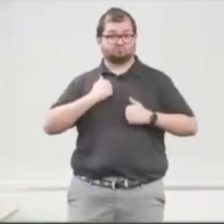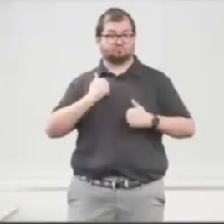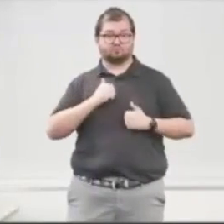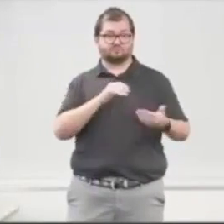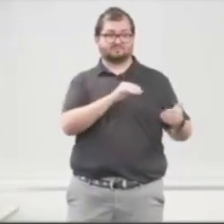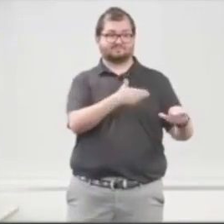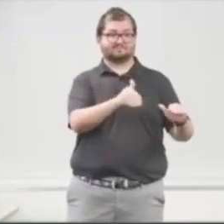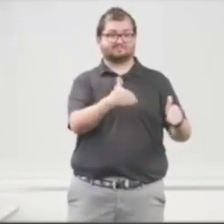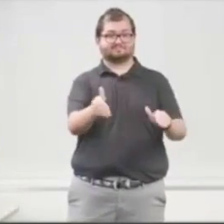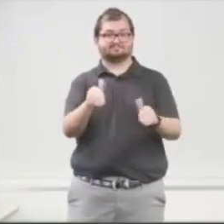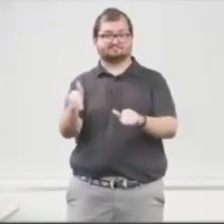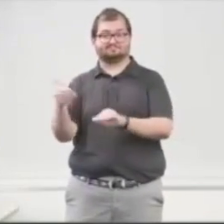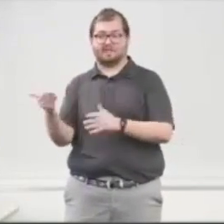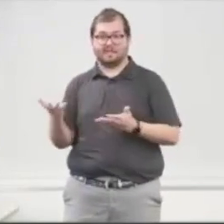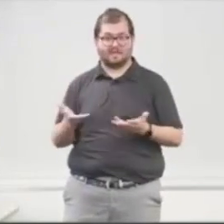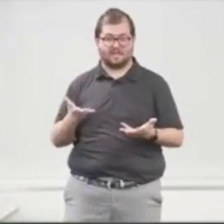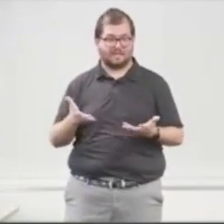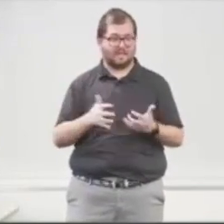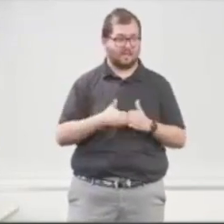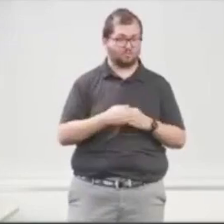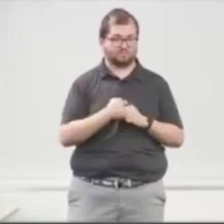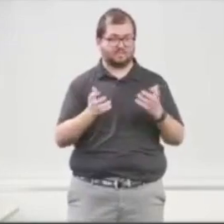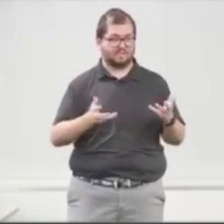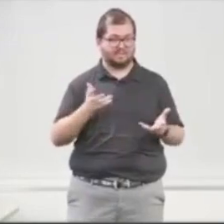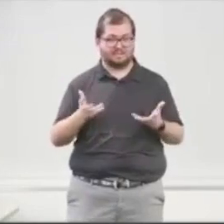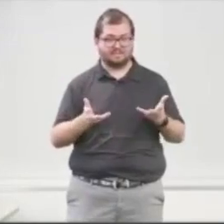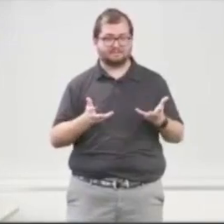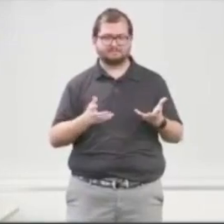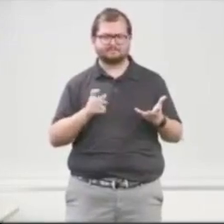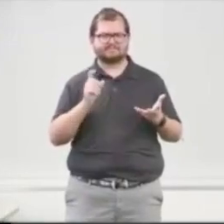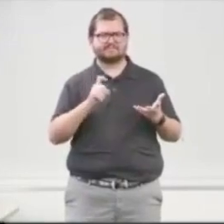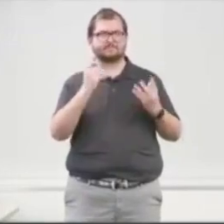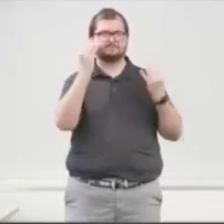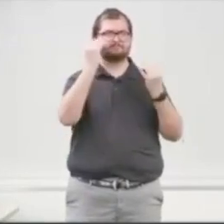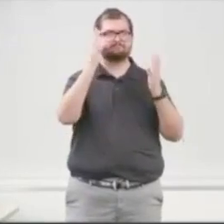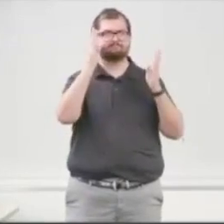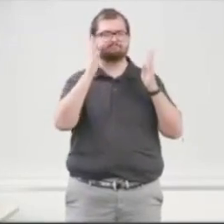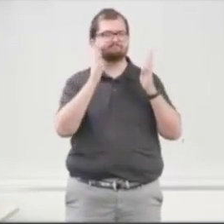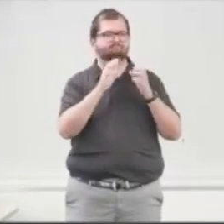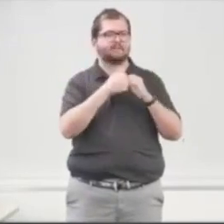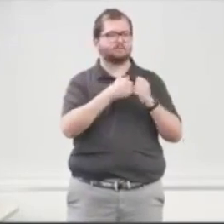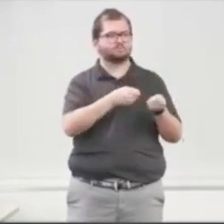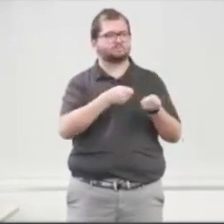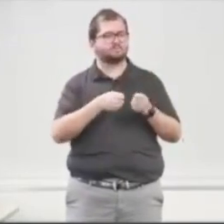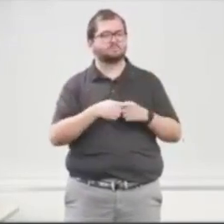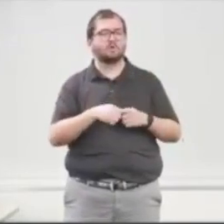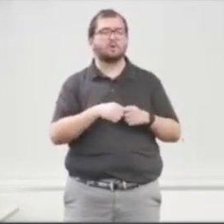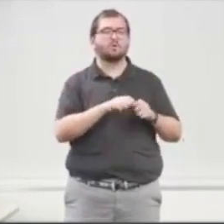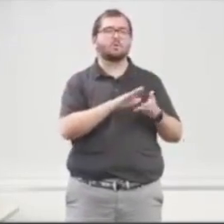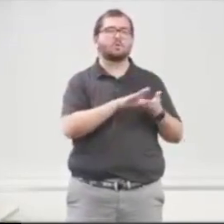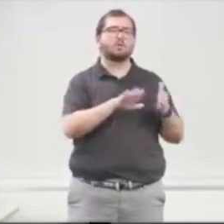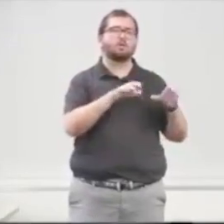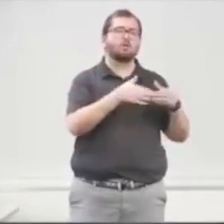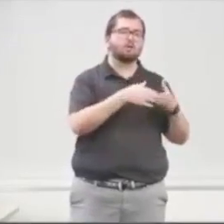to get them out of danger. So they had to come out with a way to do it. And the College of Surgeons and the DOD and